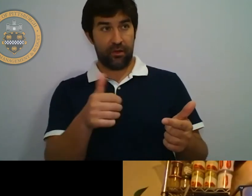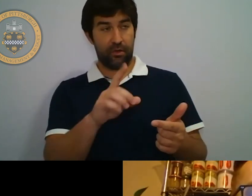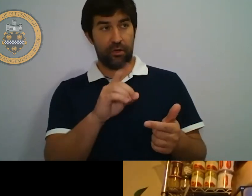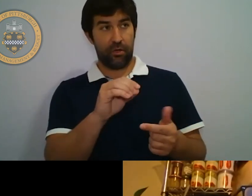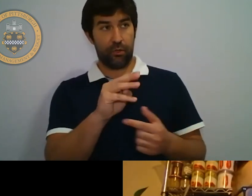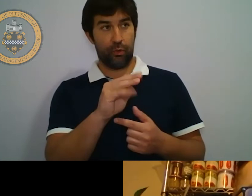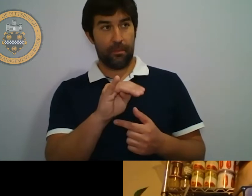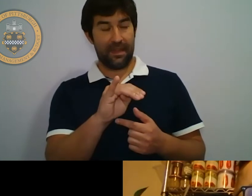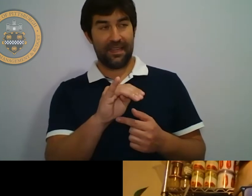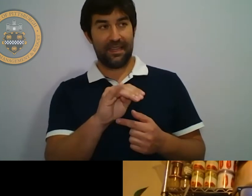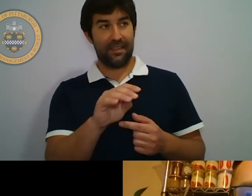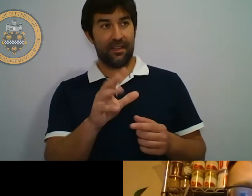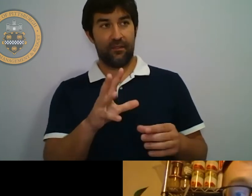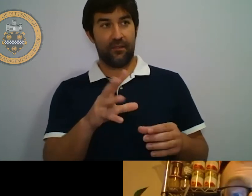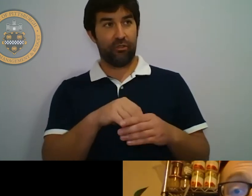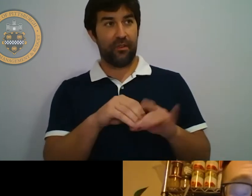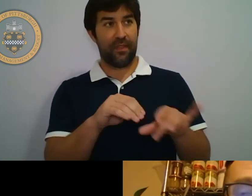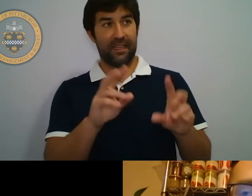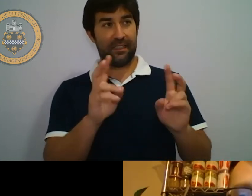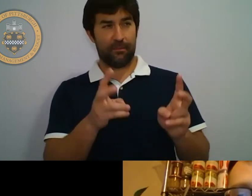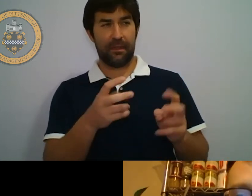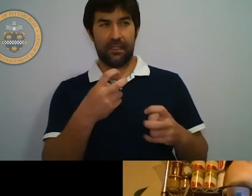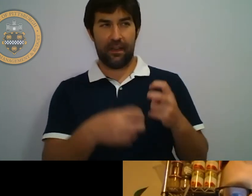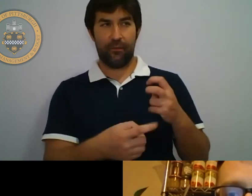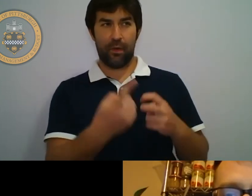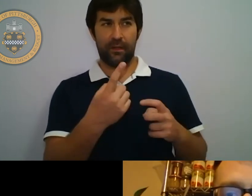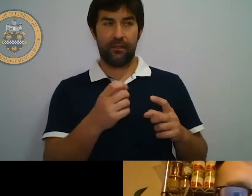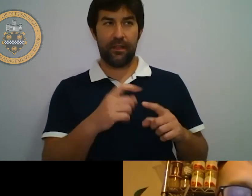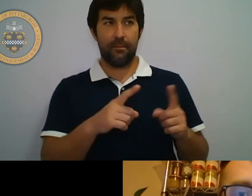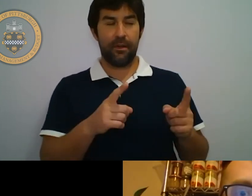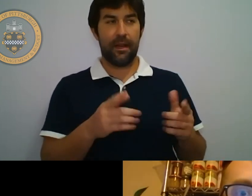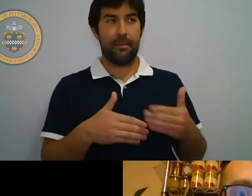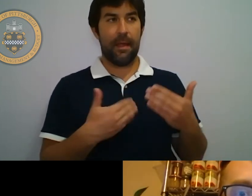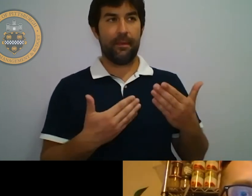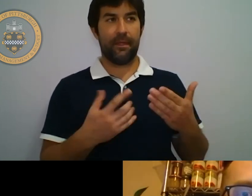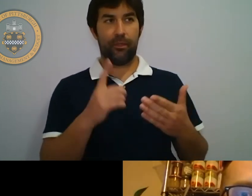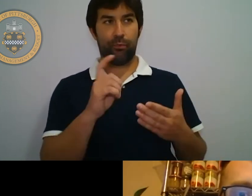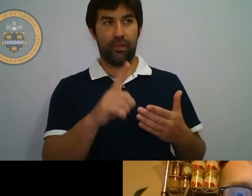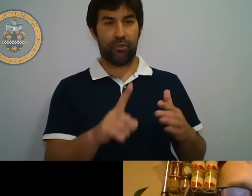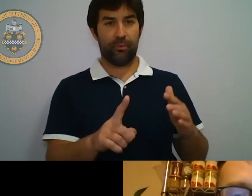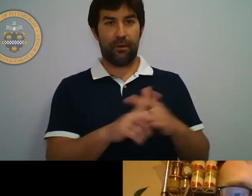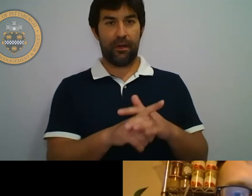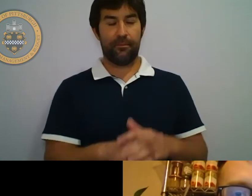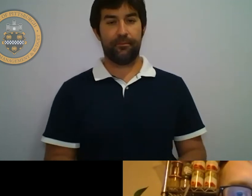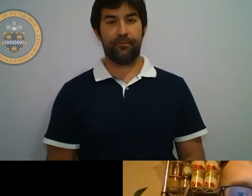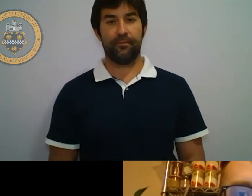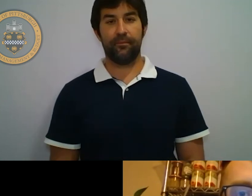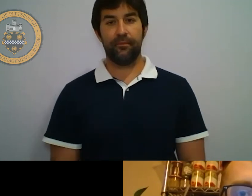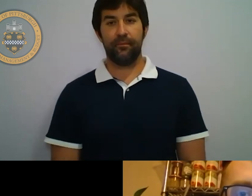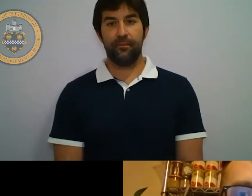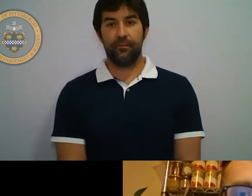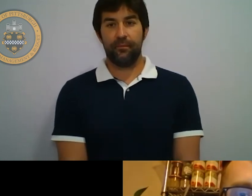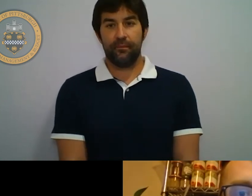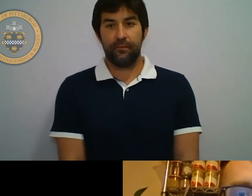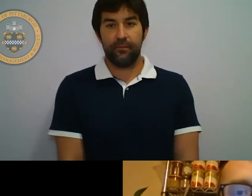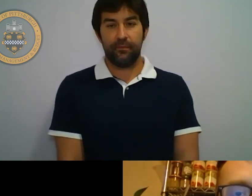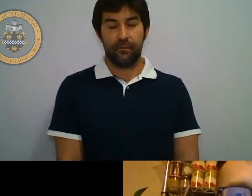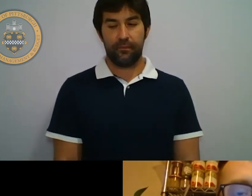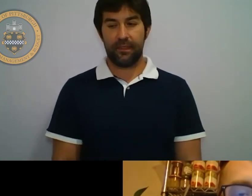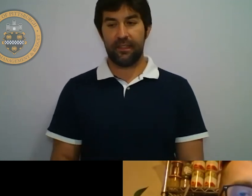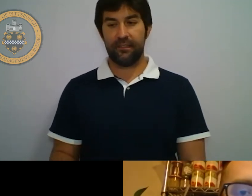ranking proposals in here, and out of the 5 people on the scoring committee for the capital program